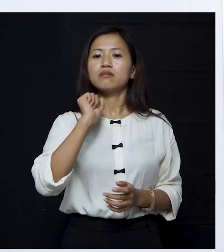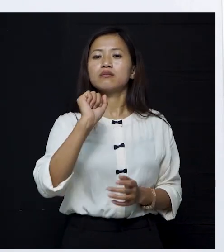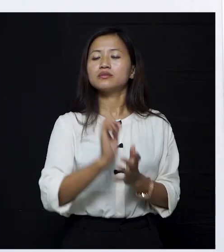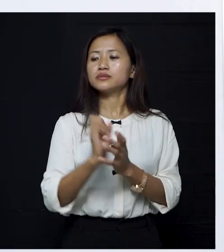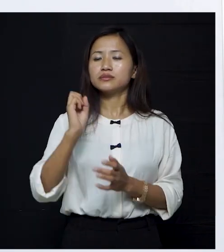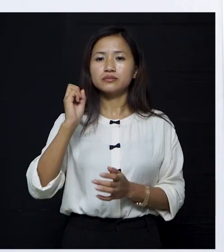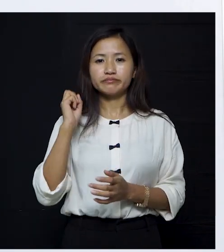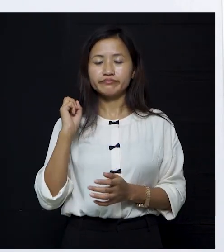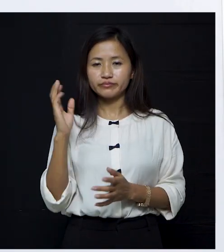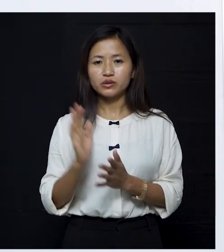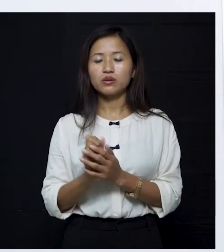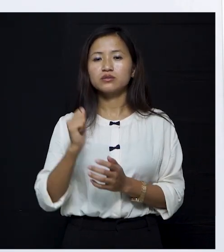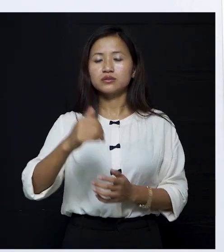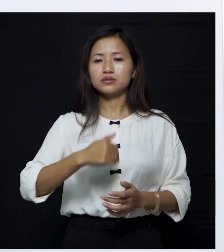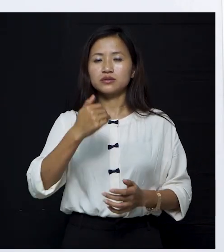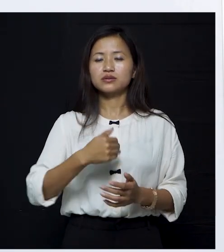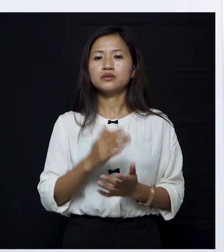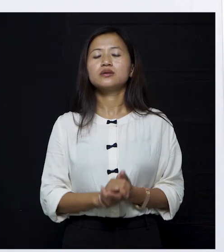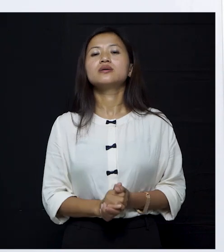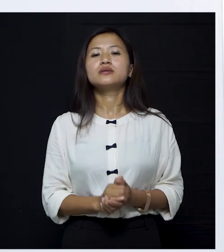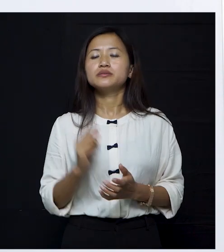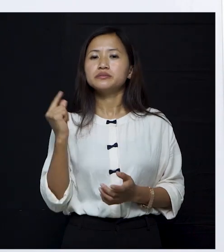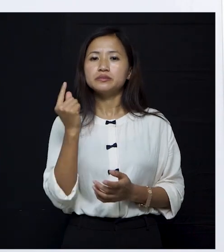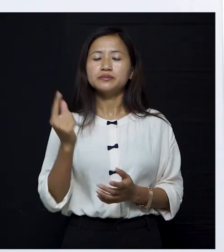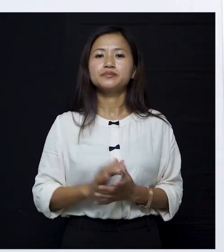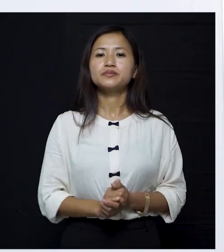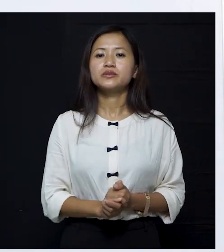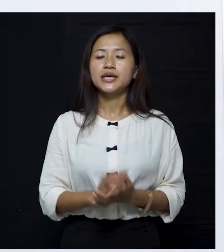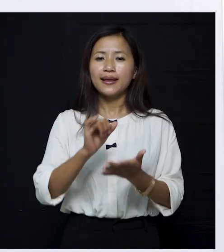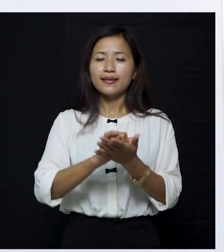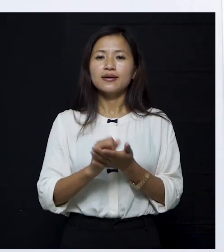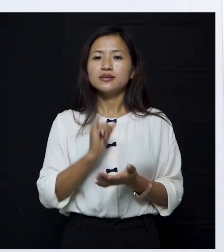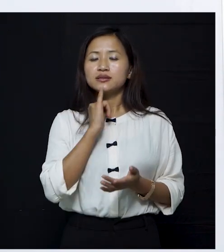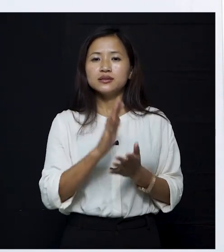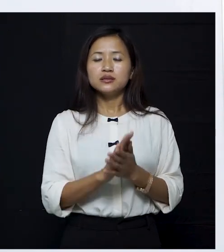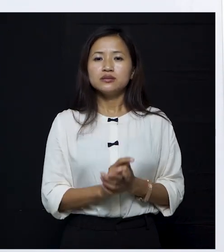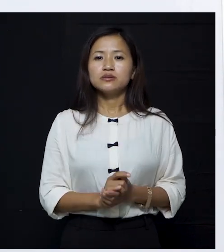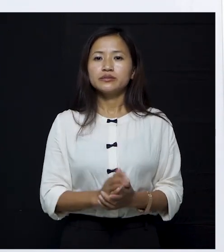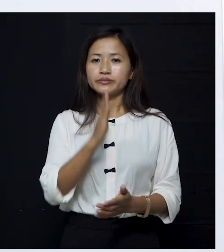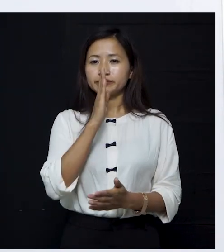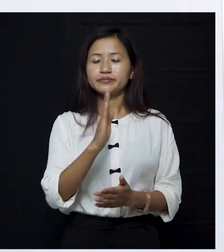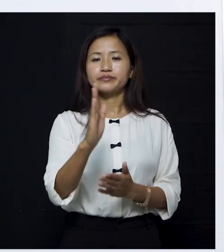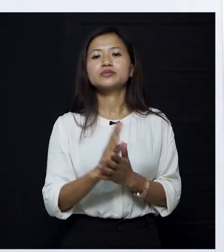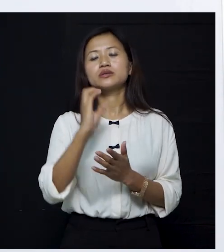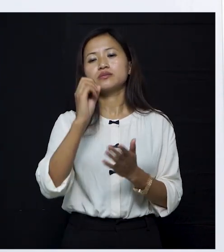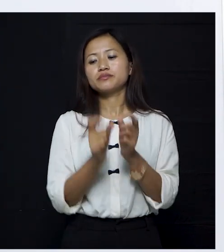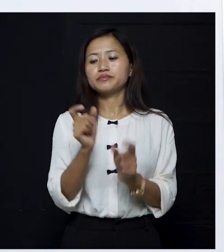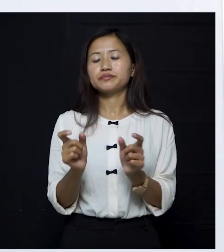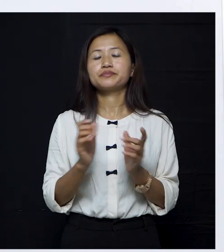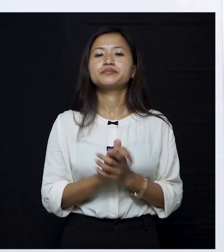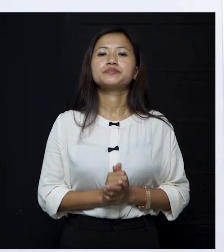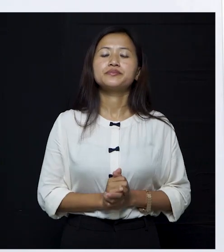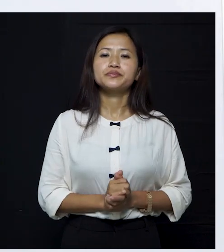not selling it, but for themselves, okay? So that is called as the direct consumer. So that is the